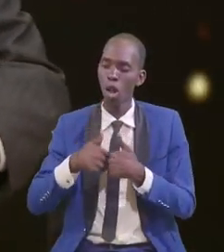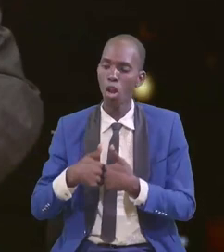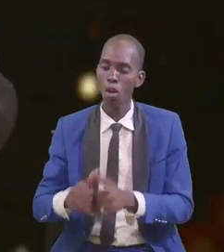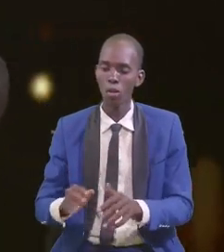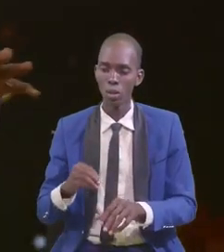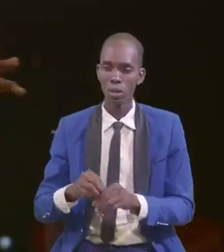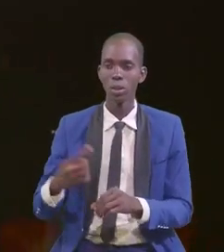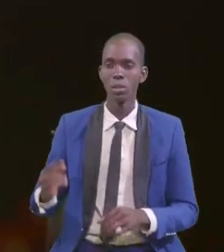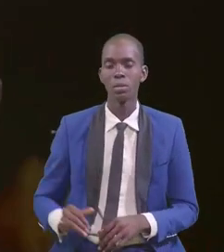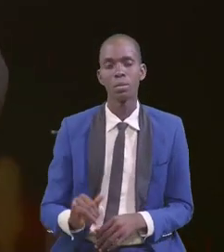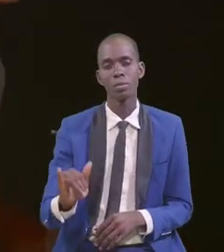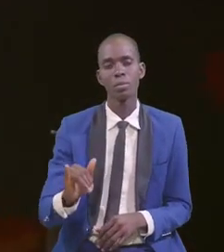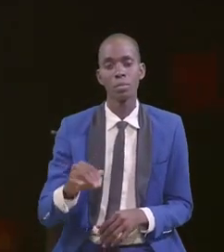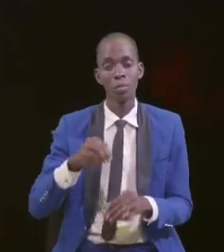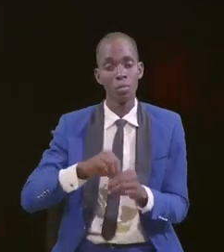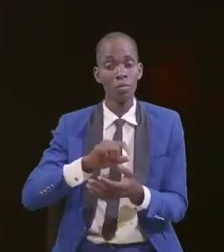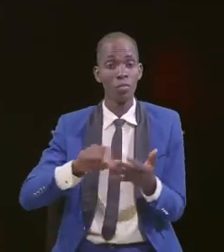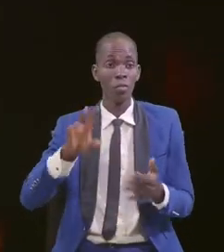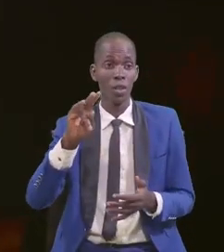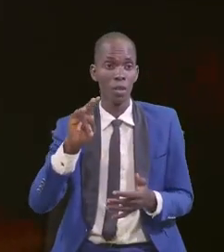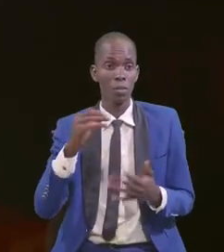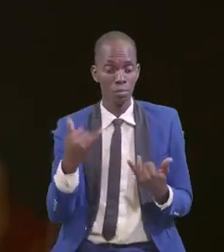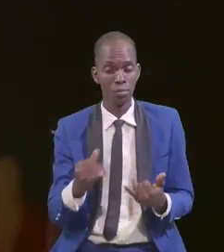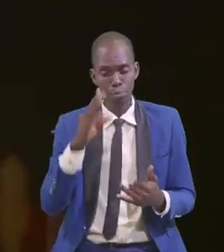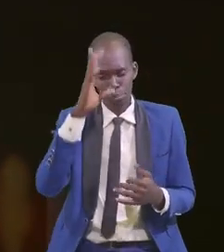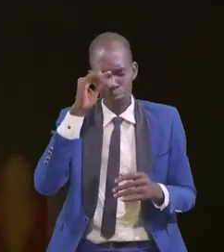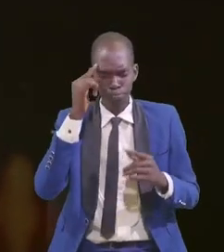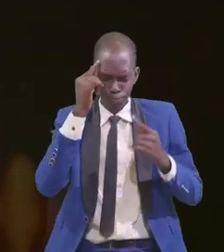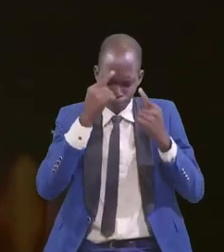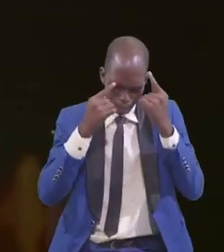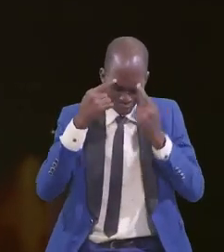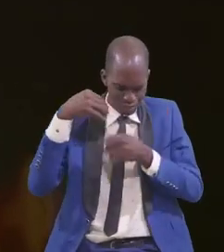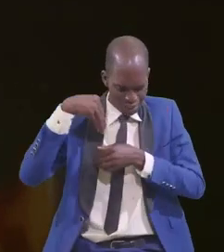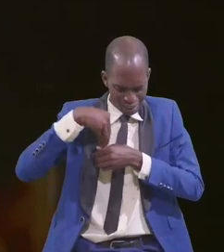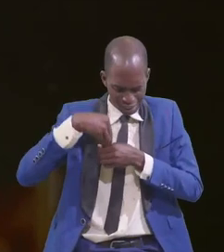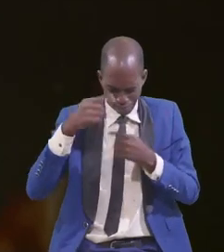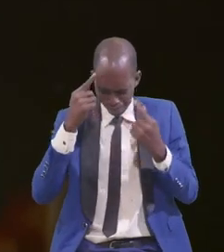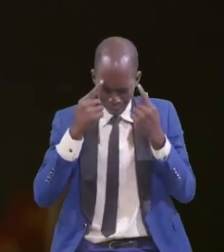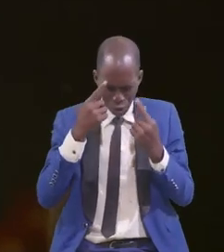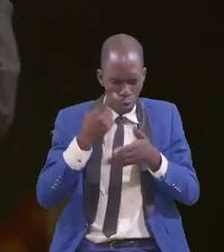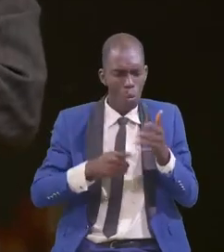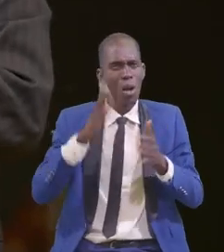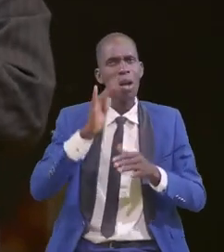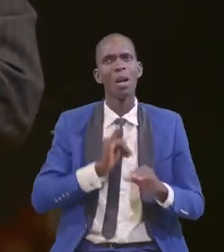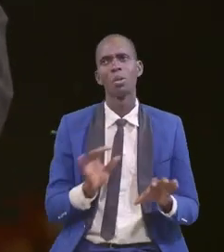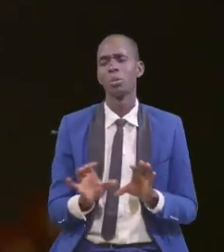17, and he thought within himself, saying, what shall I do?